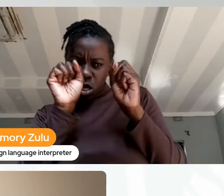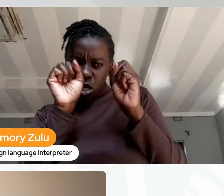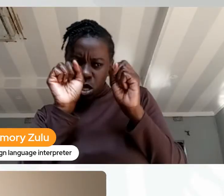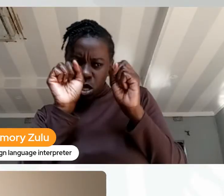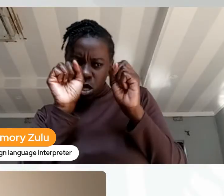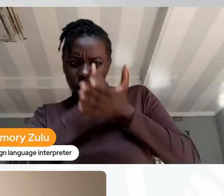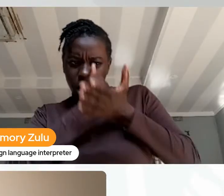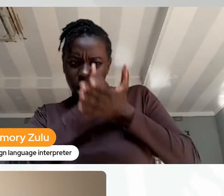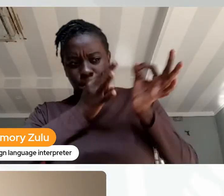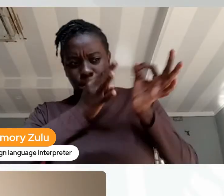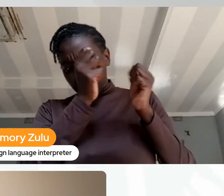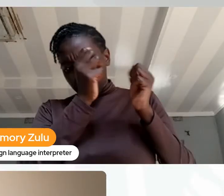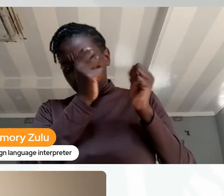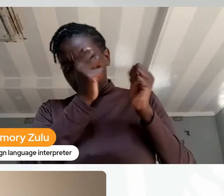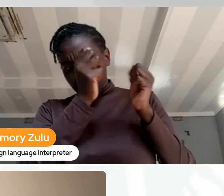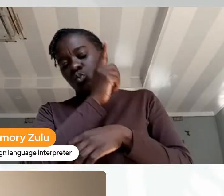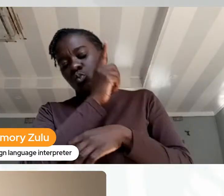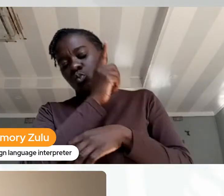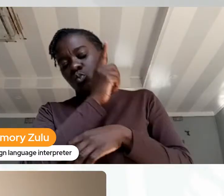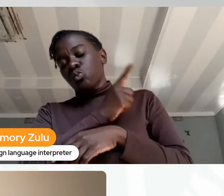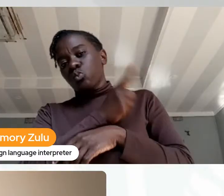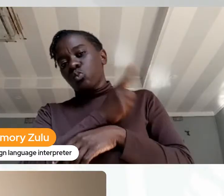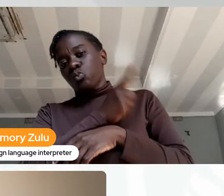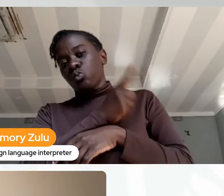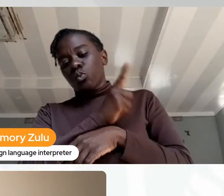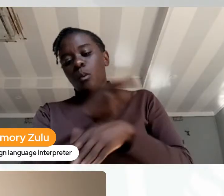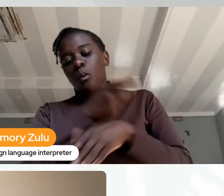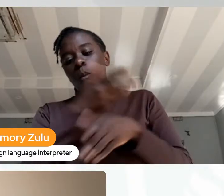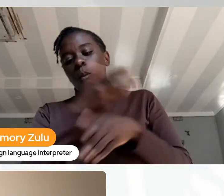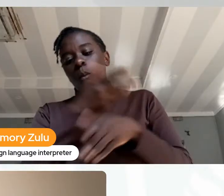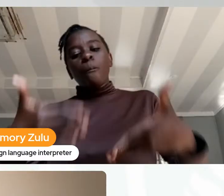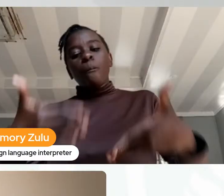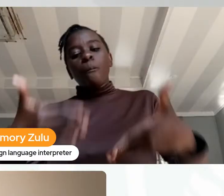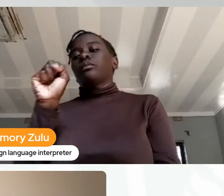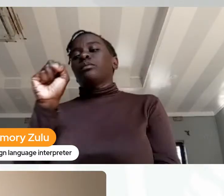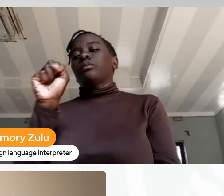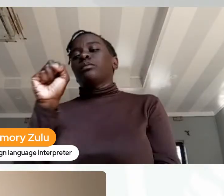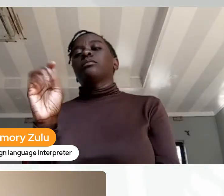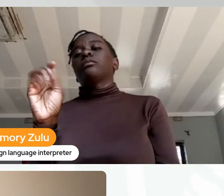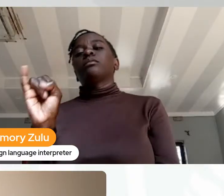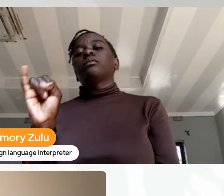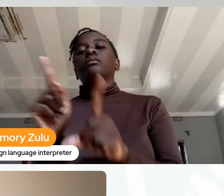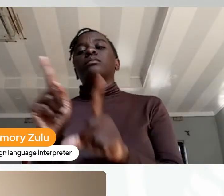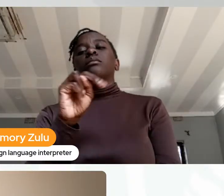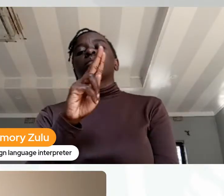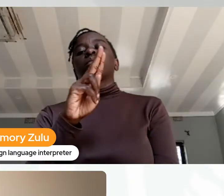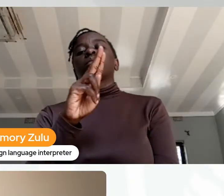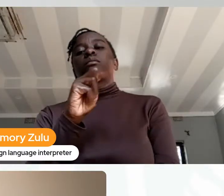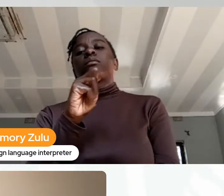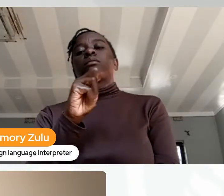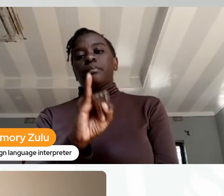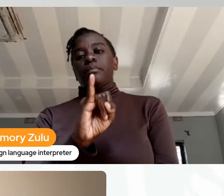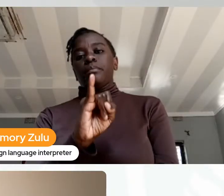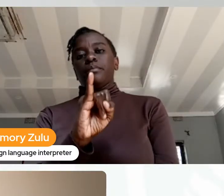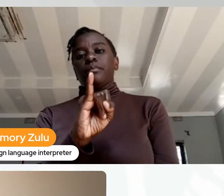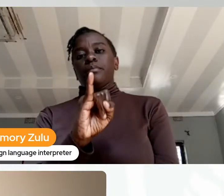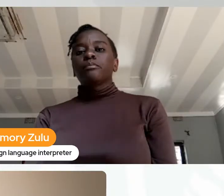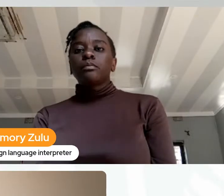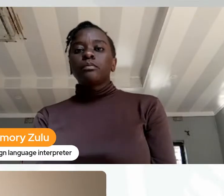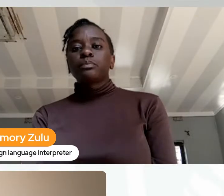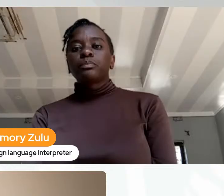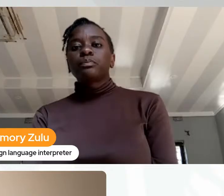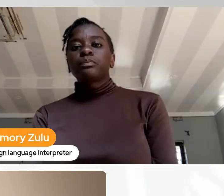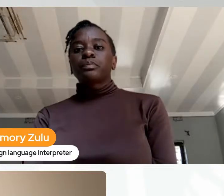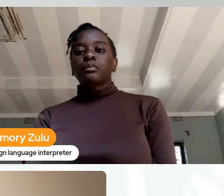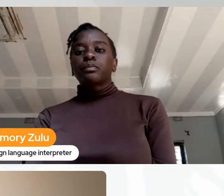The Health Professional Council registers sick bays in which they can employ somebody who is qualified